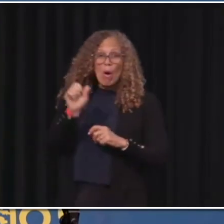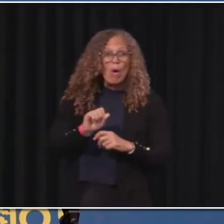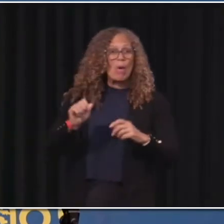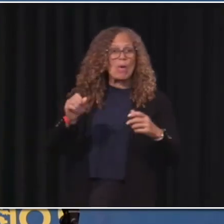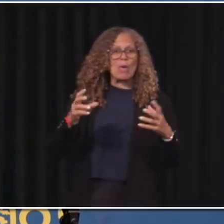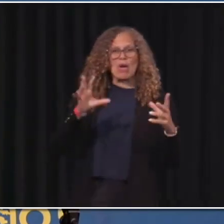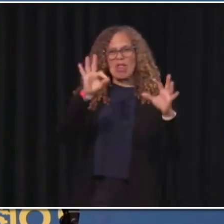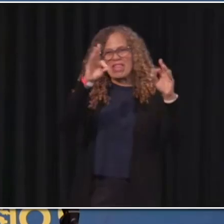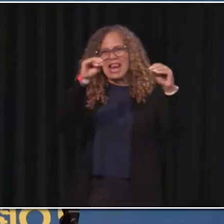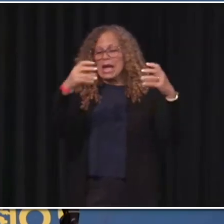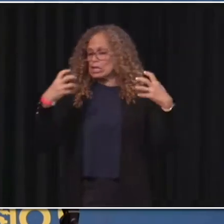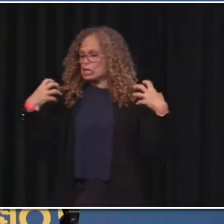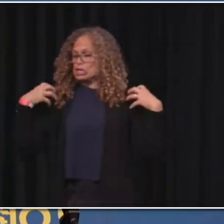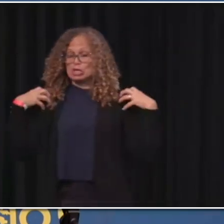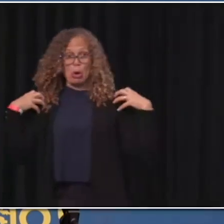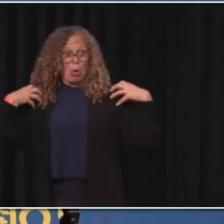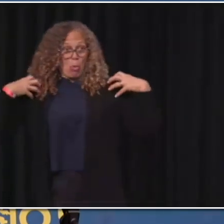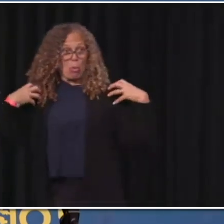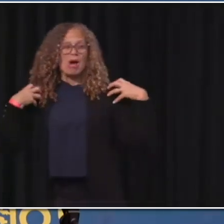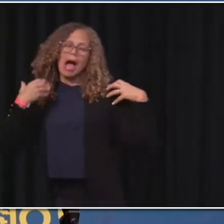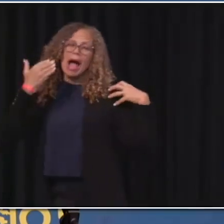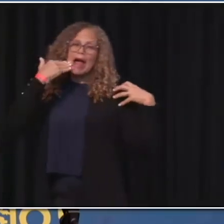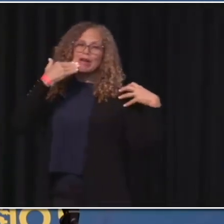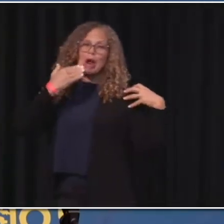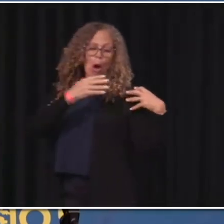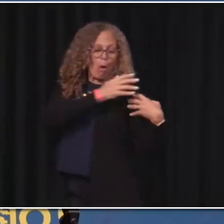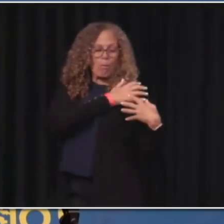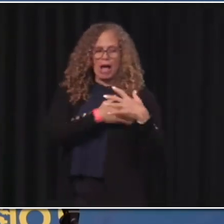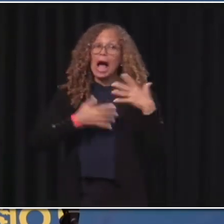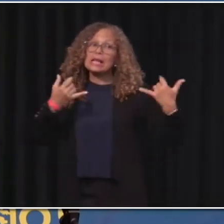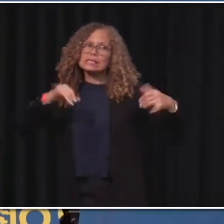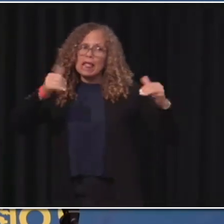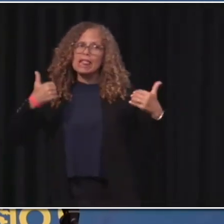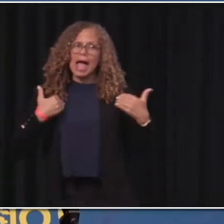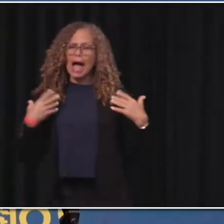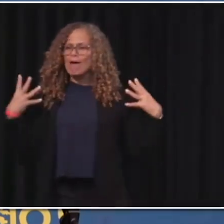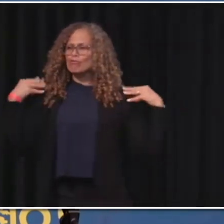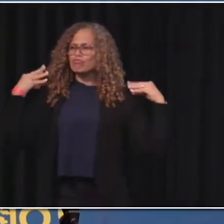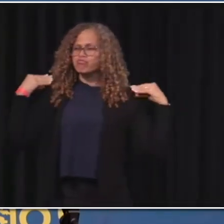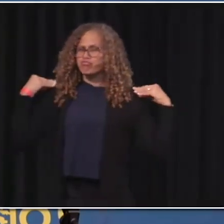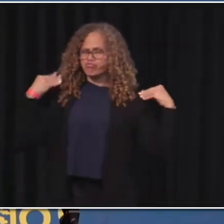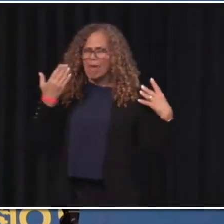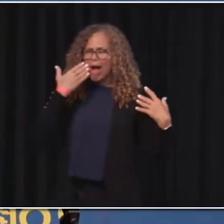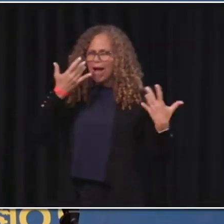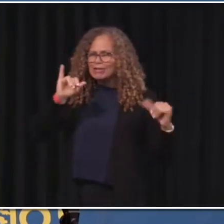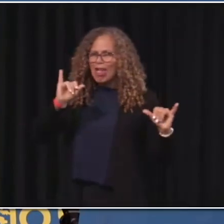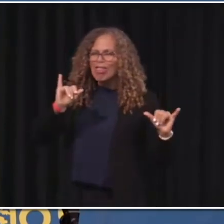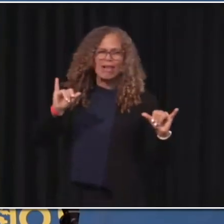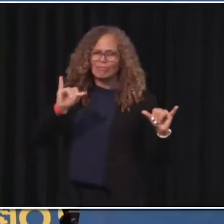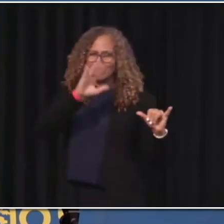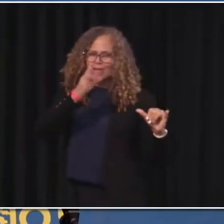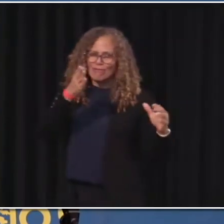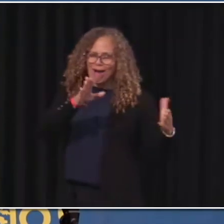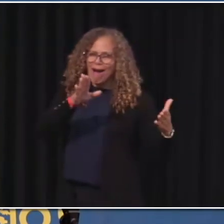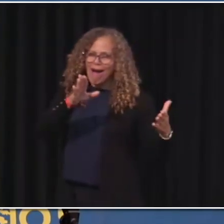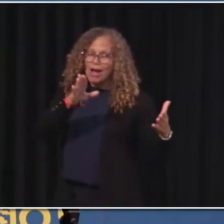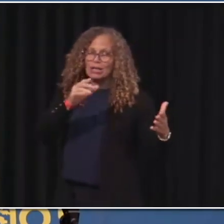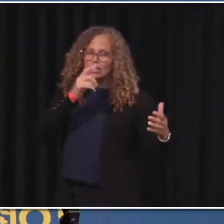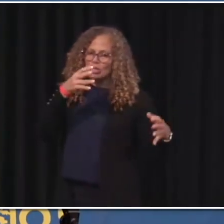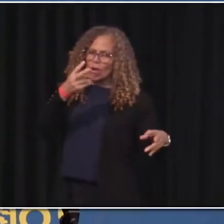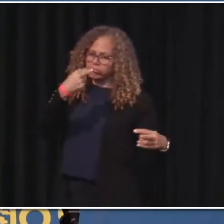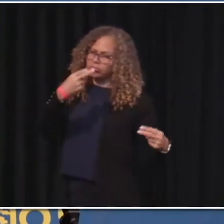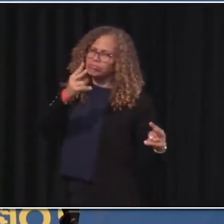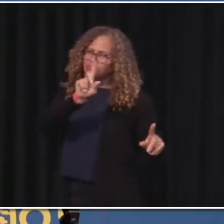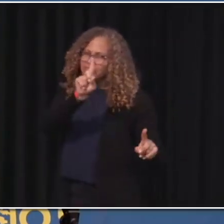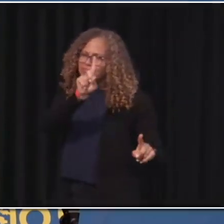pads to go with it. Hey, I know, I've still got the shoulder pads, so some things never die. Don't judge me